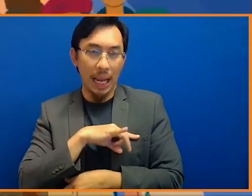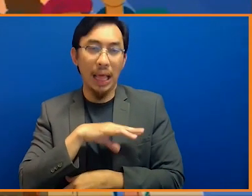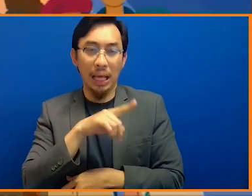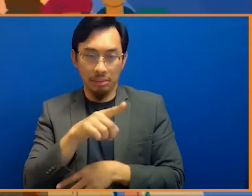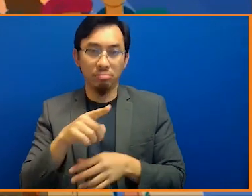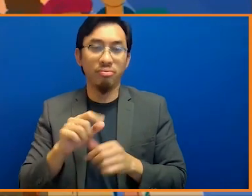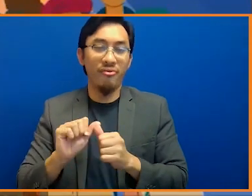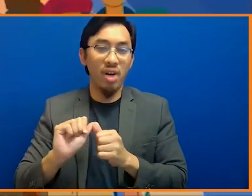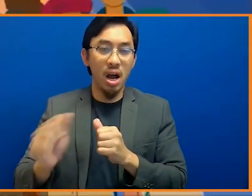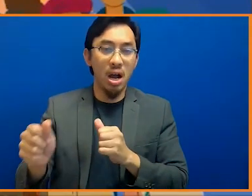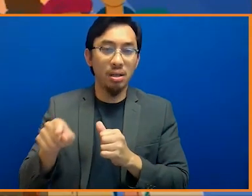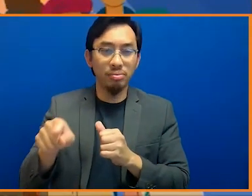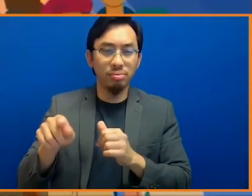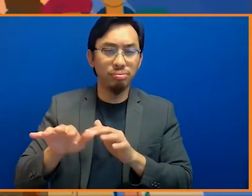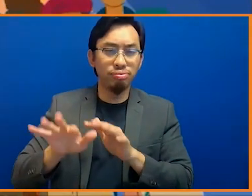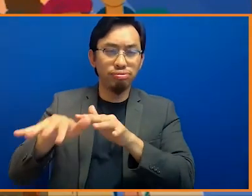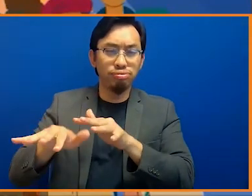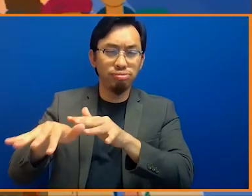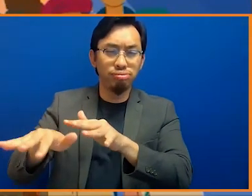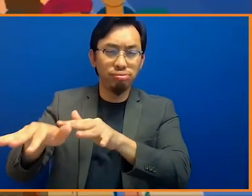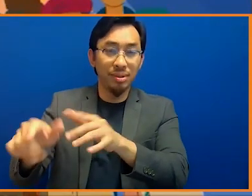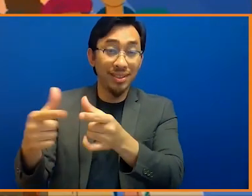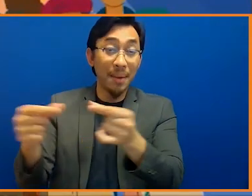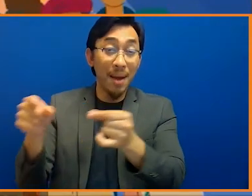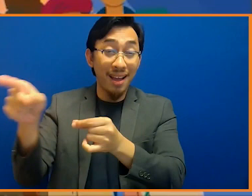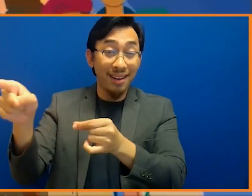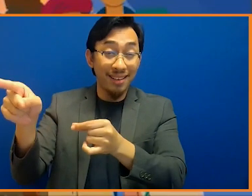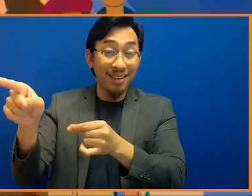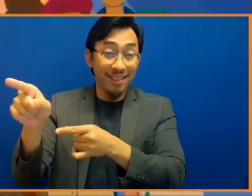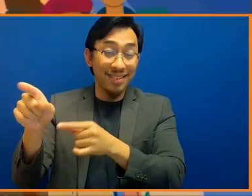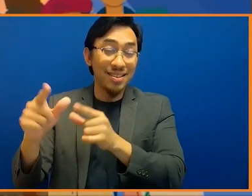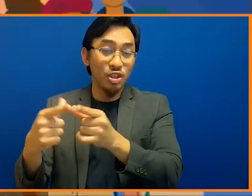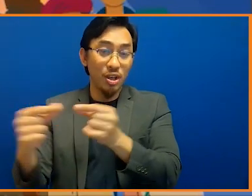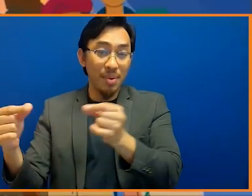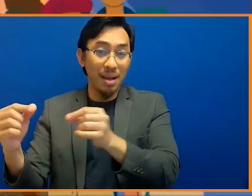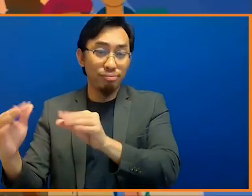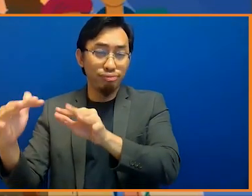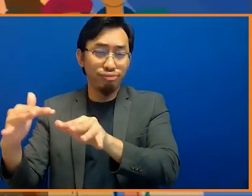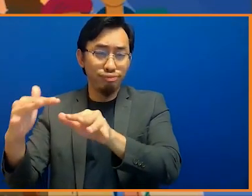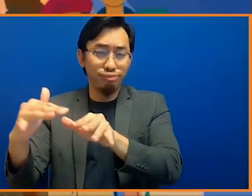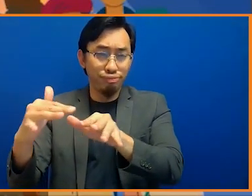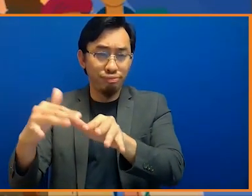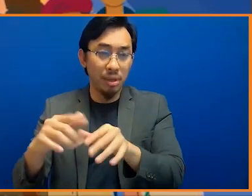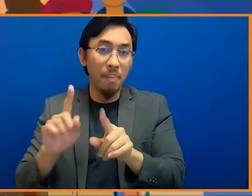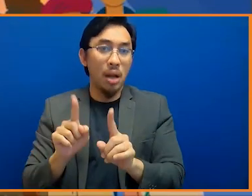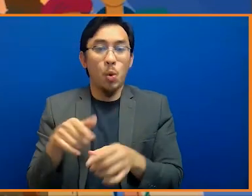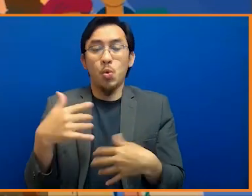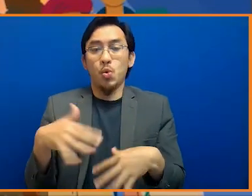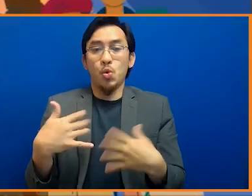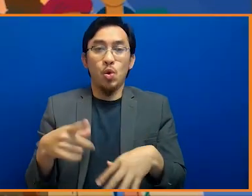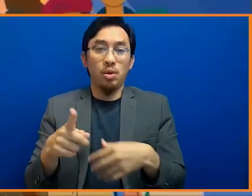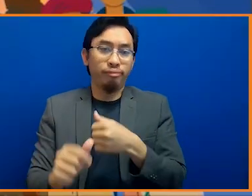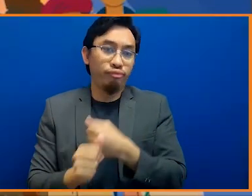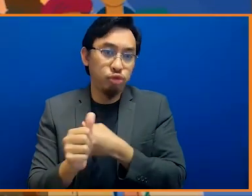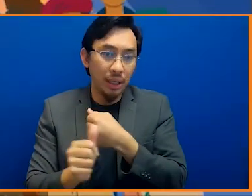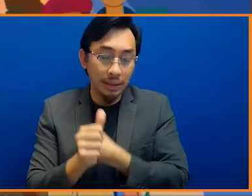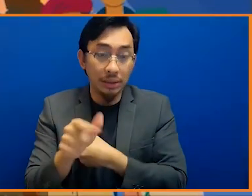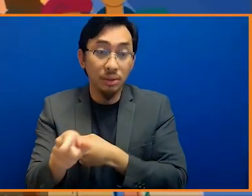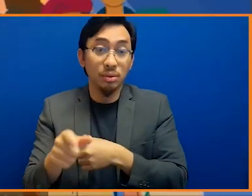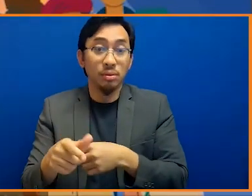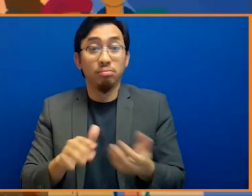far and reaching the eastern coast of Japan, and it's still deadliest and kills some people over